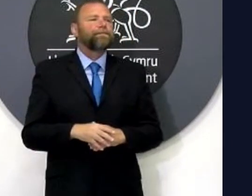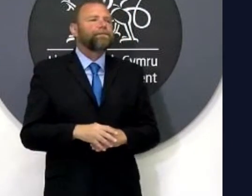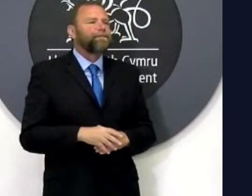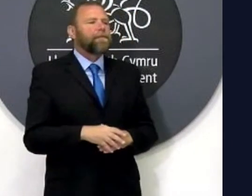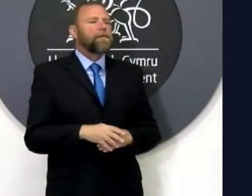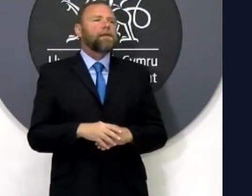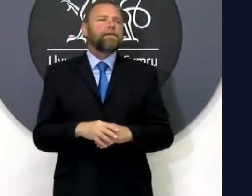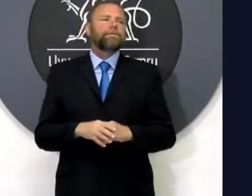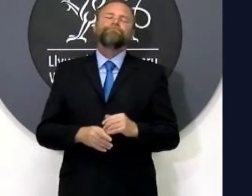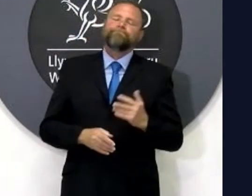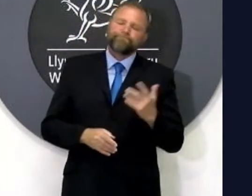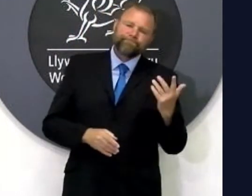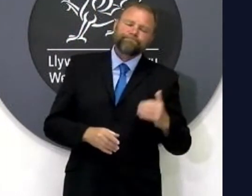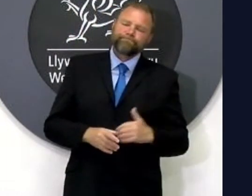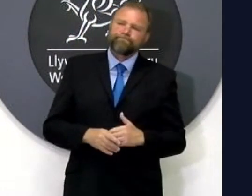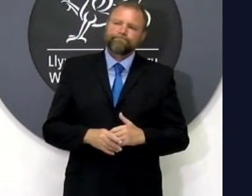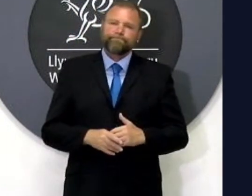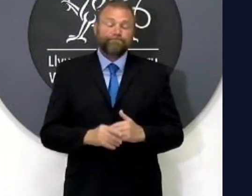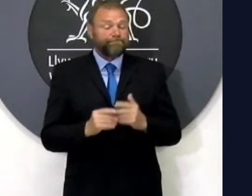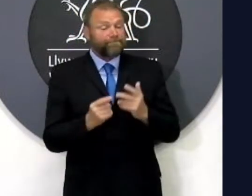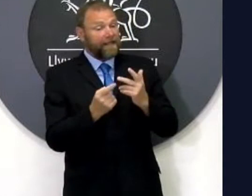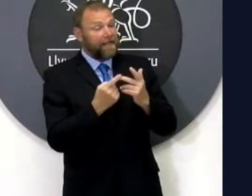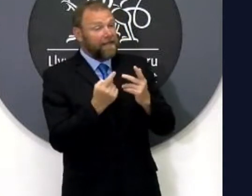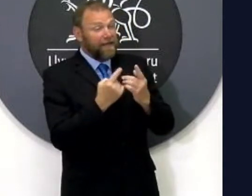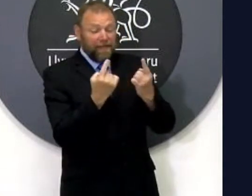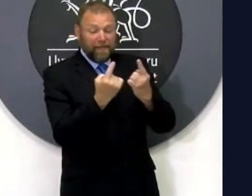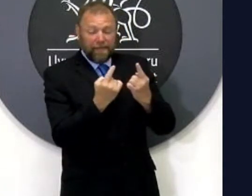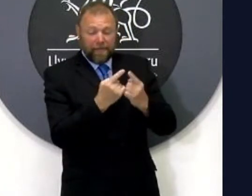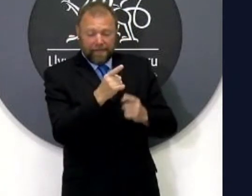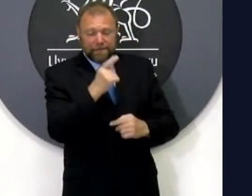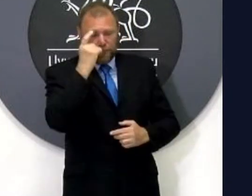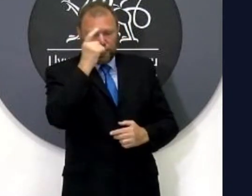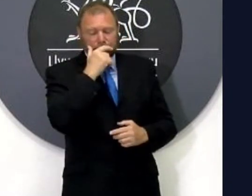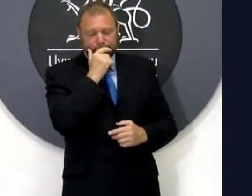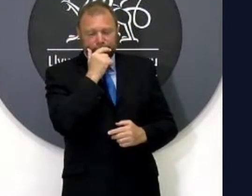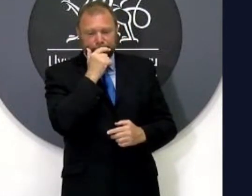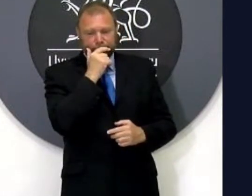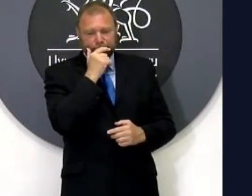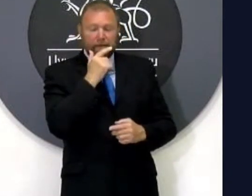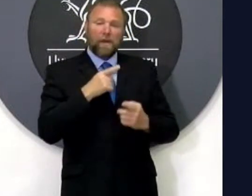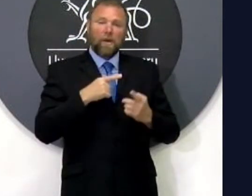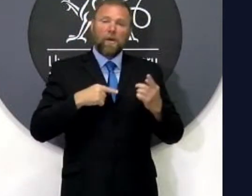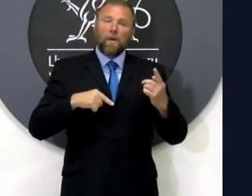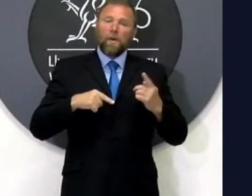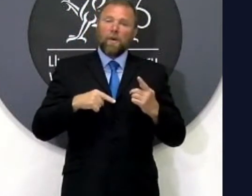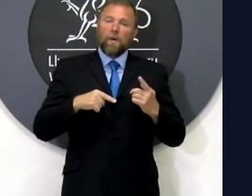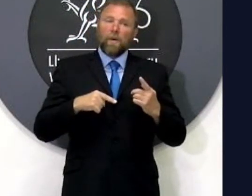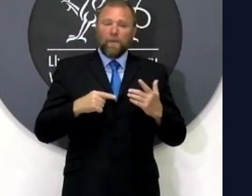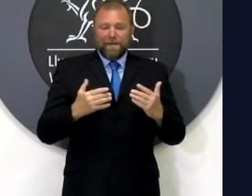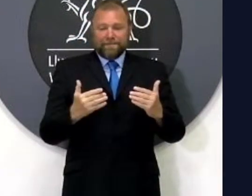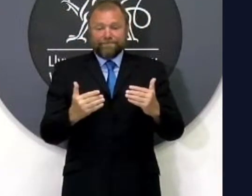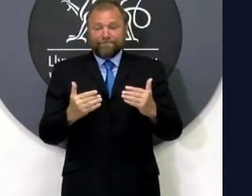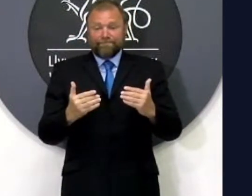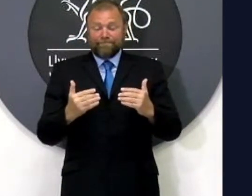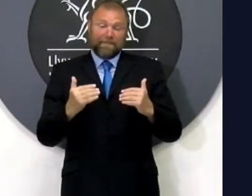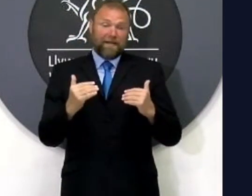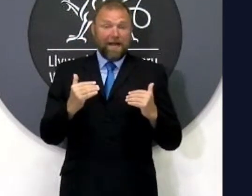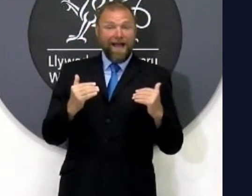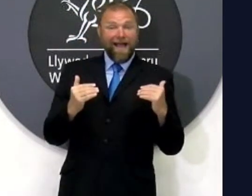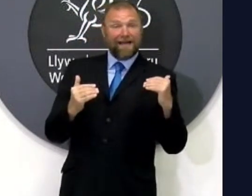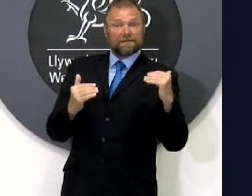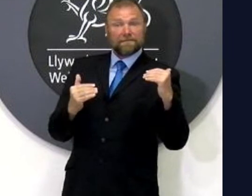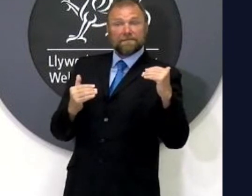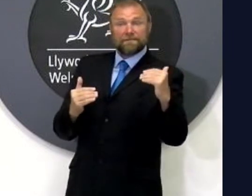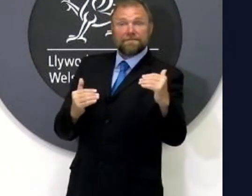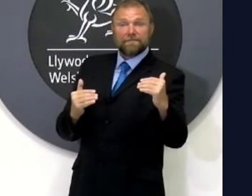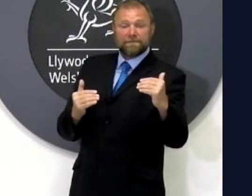mind, Owen, is that actually we're so far ahead when it comes to the vaccine programme that at this point